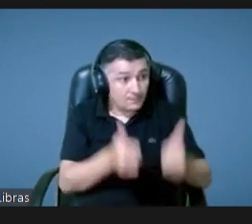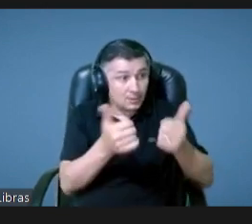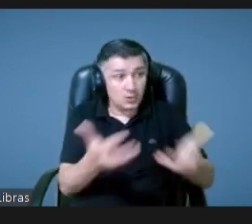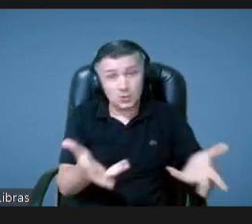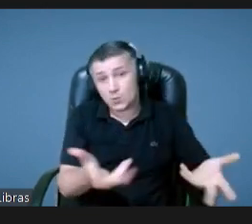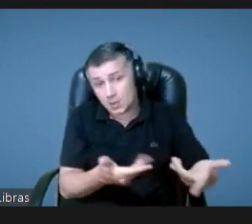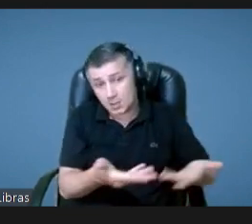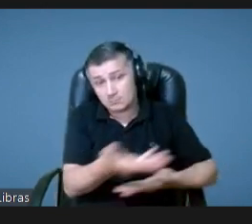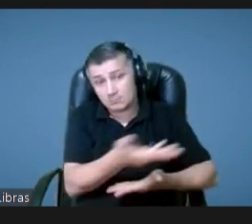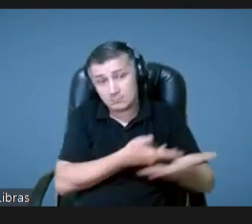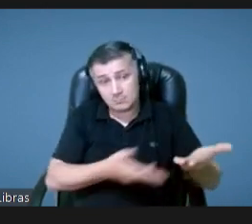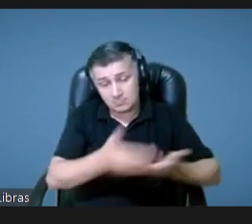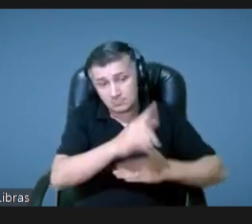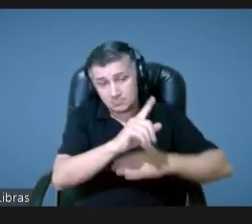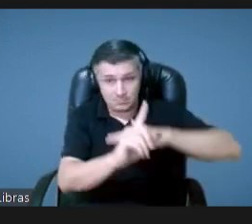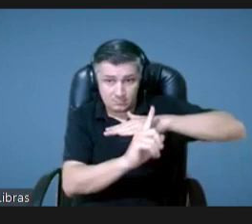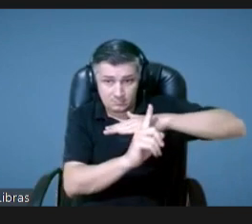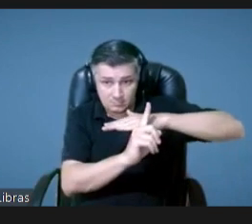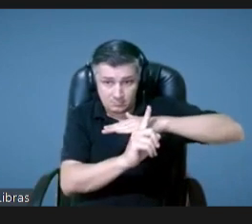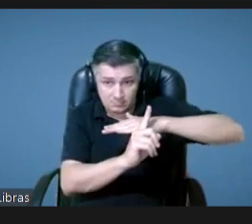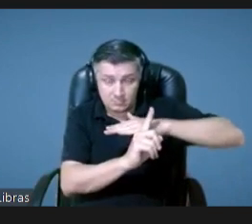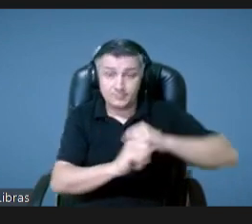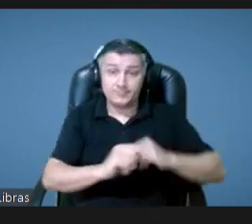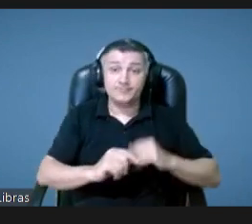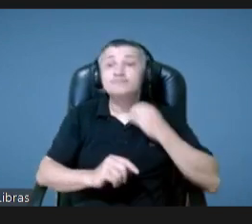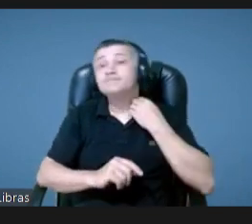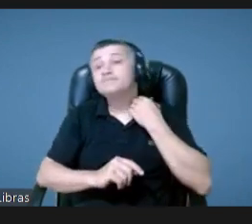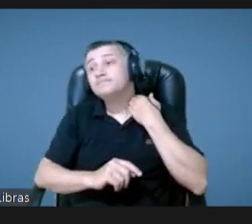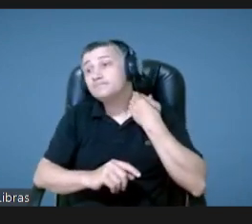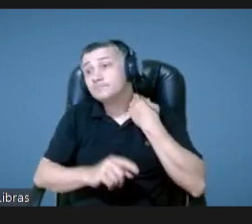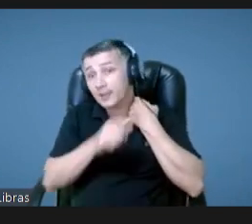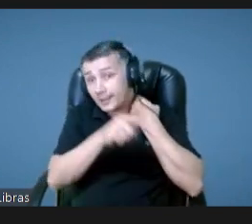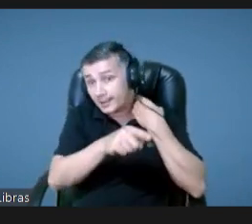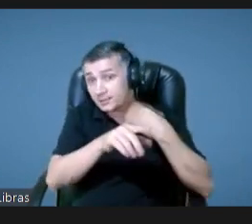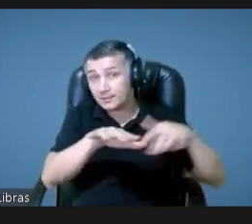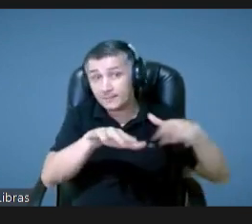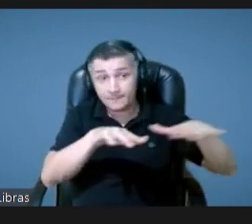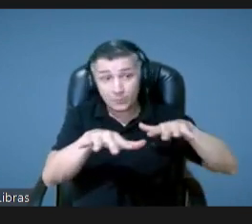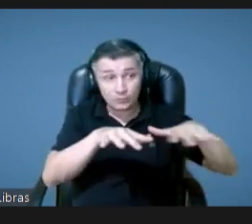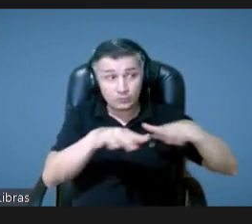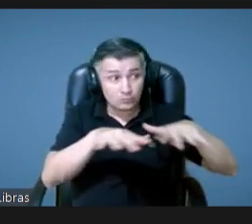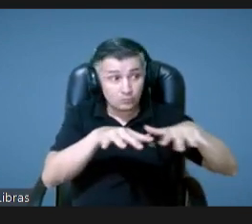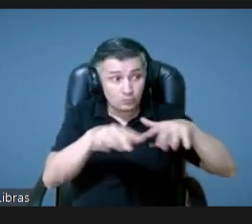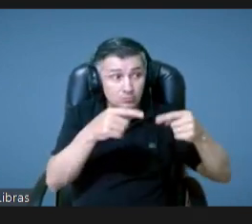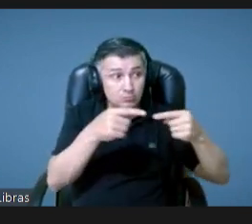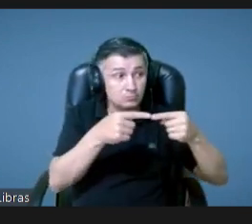us, these manufacturers will be able to provide better services to their clients.